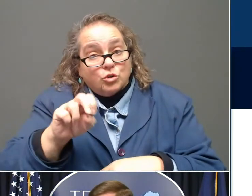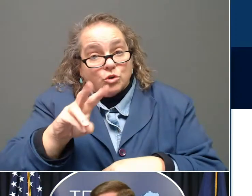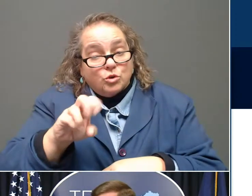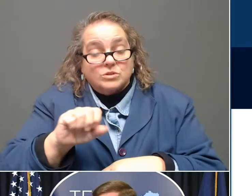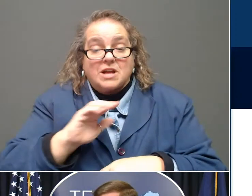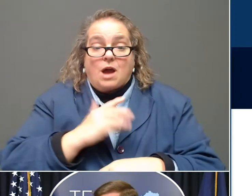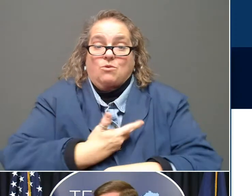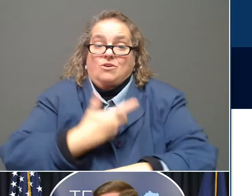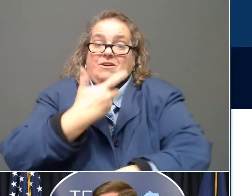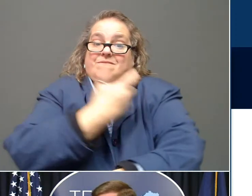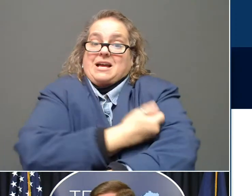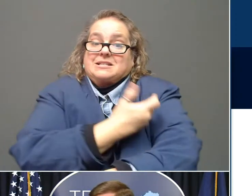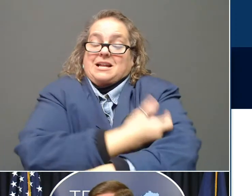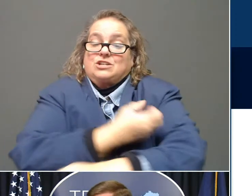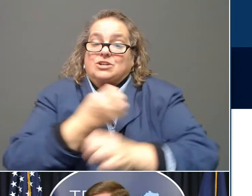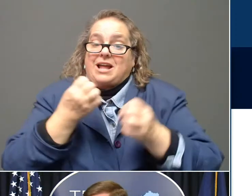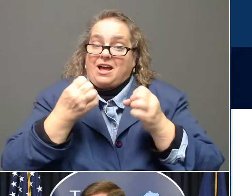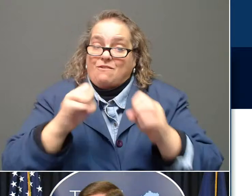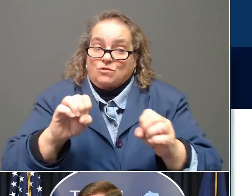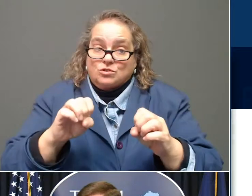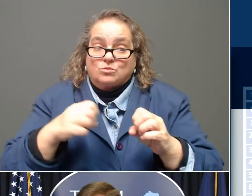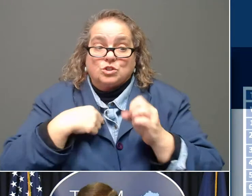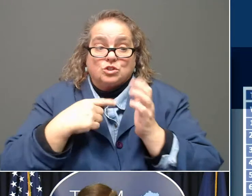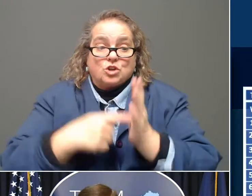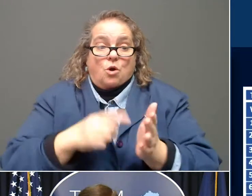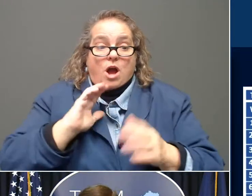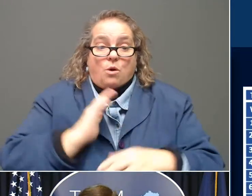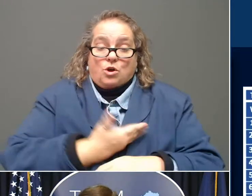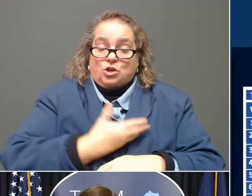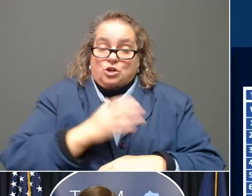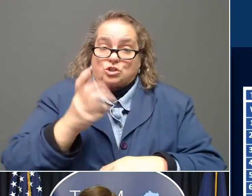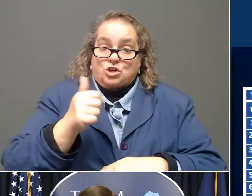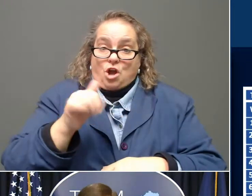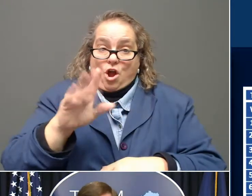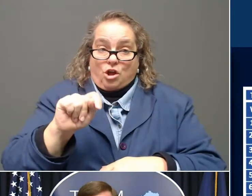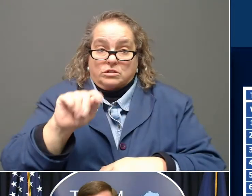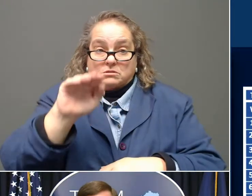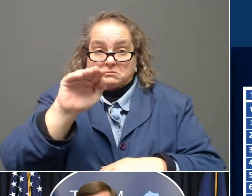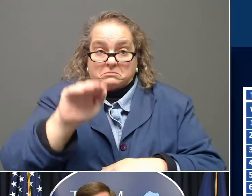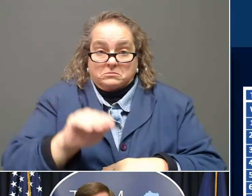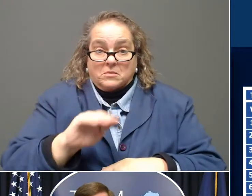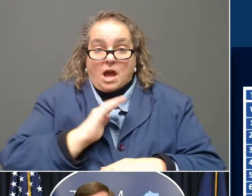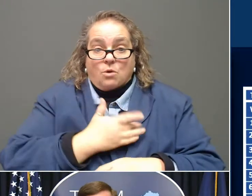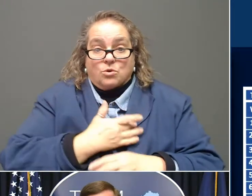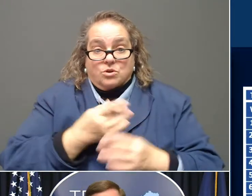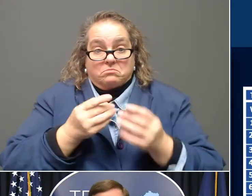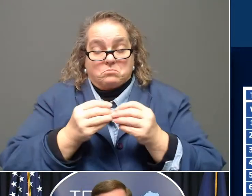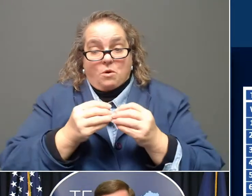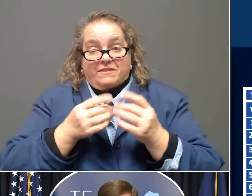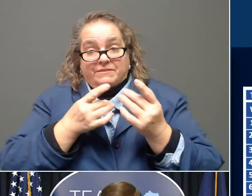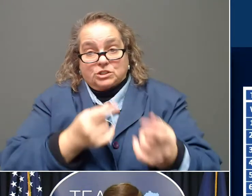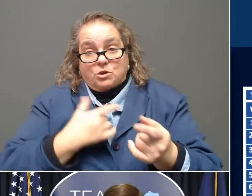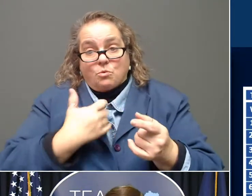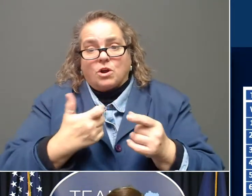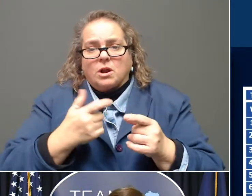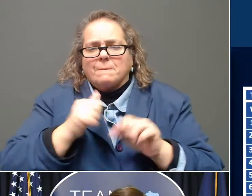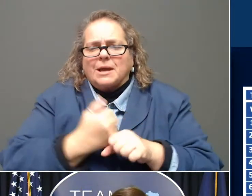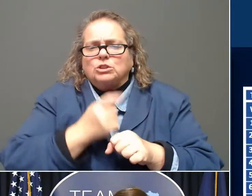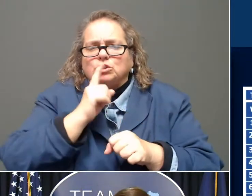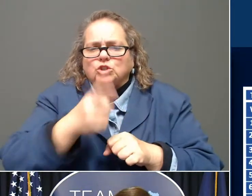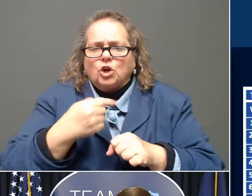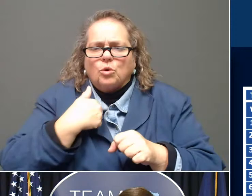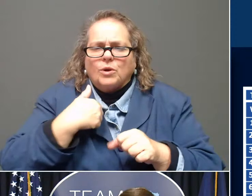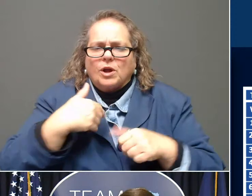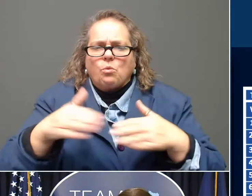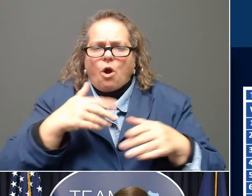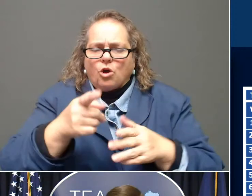numbers are and their daily amounts are changing really significantly, which I think is a ray of hope